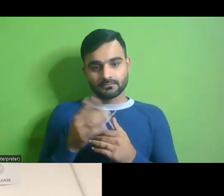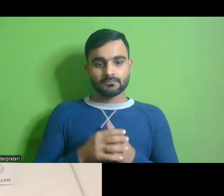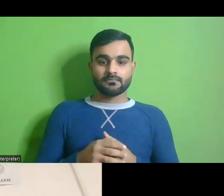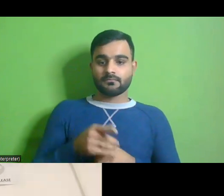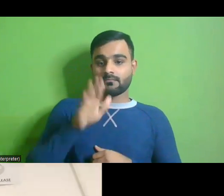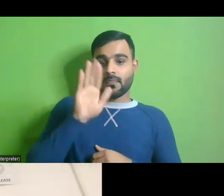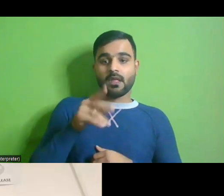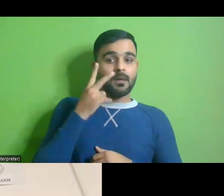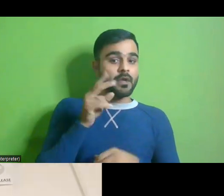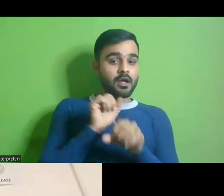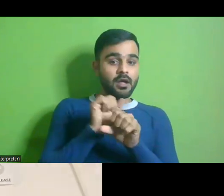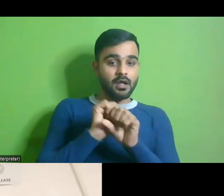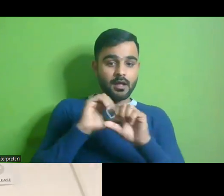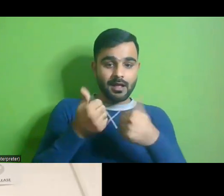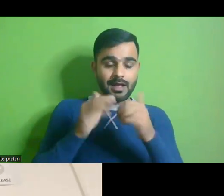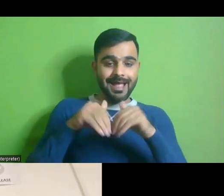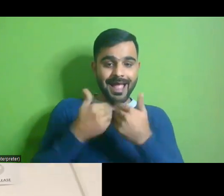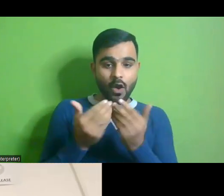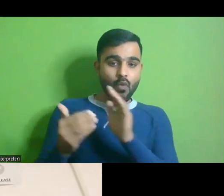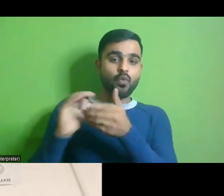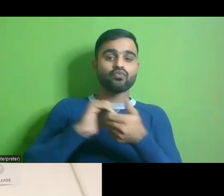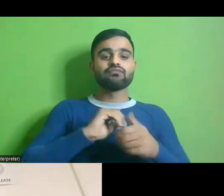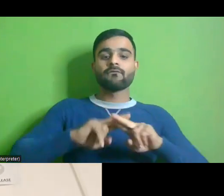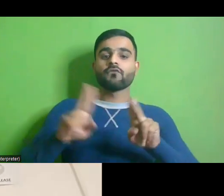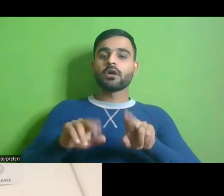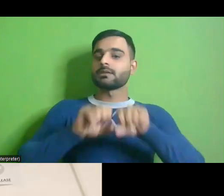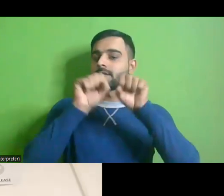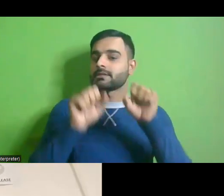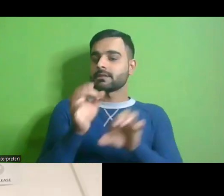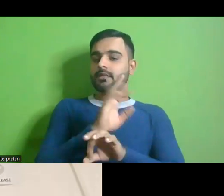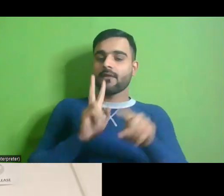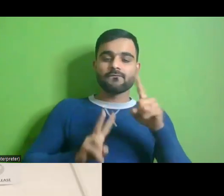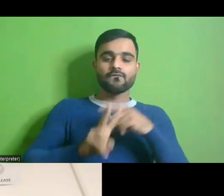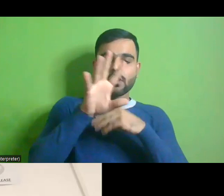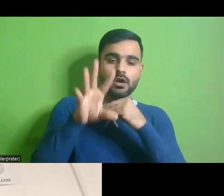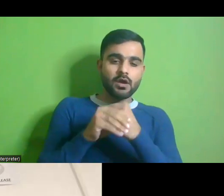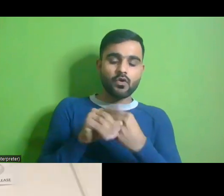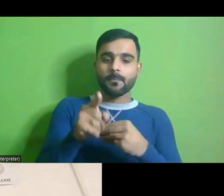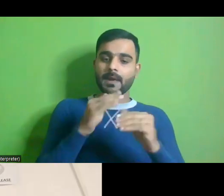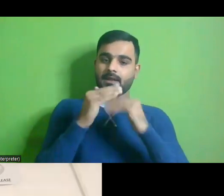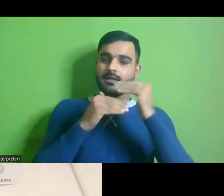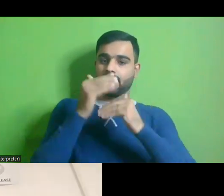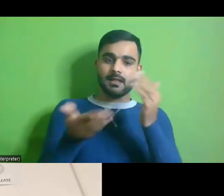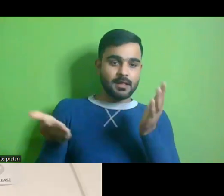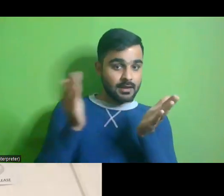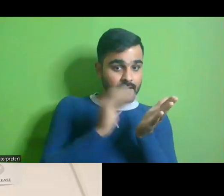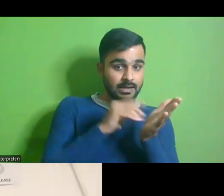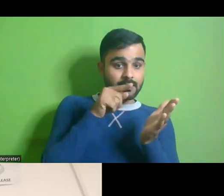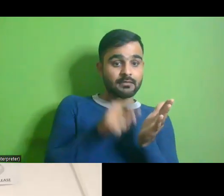you have to be able to have a whole set of counter-hegemonic values which are developed